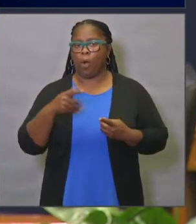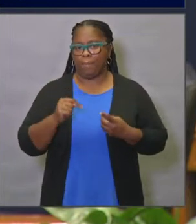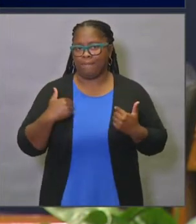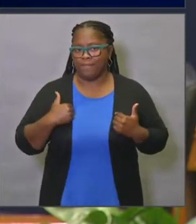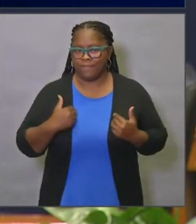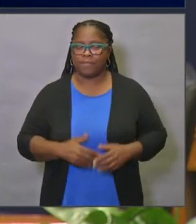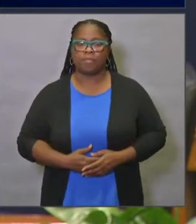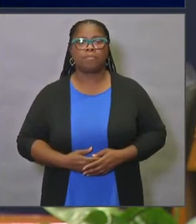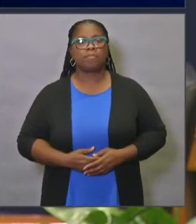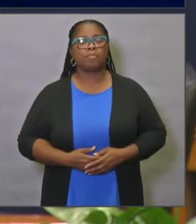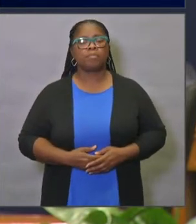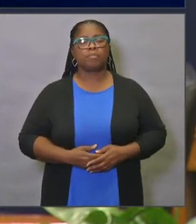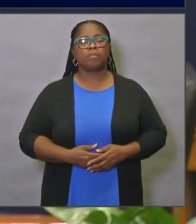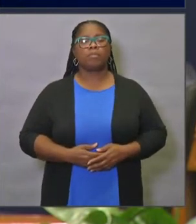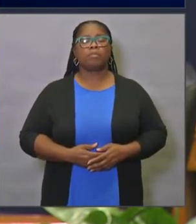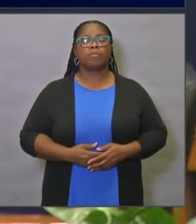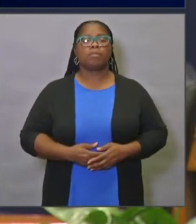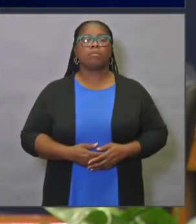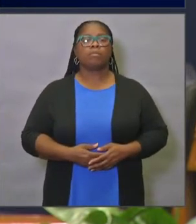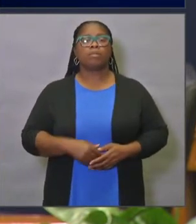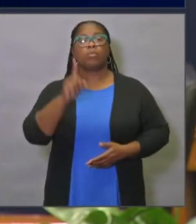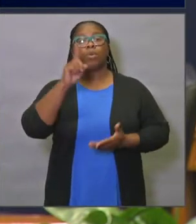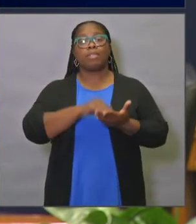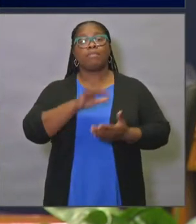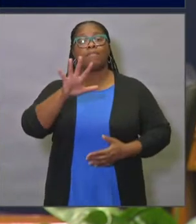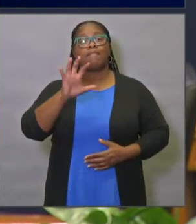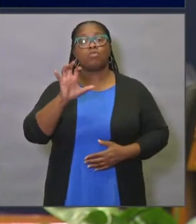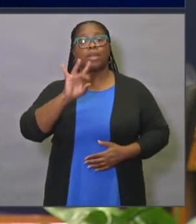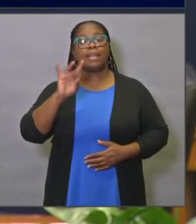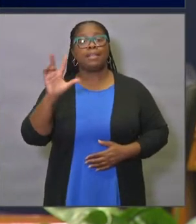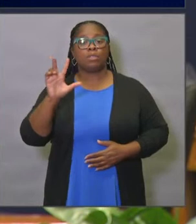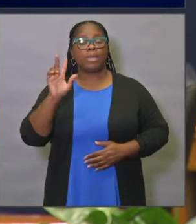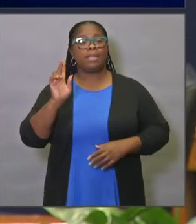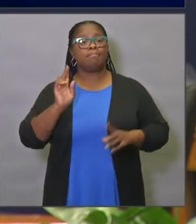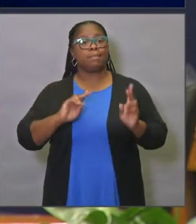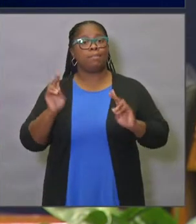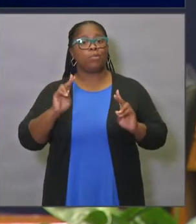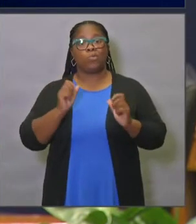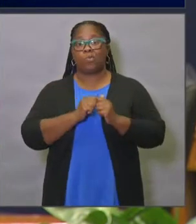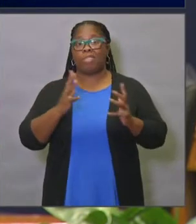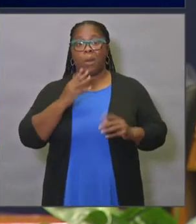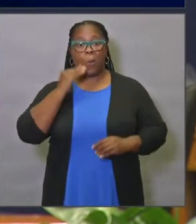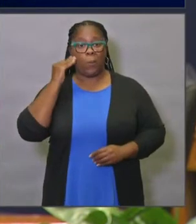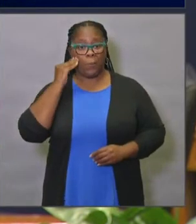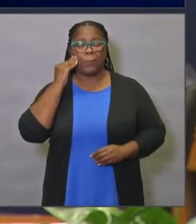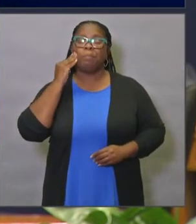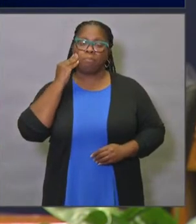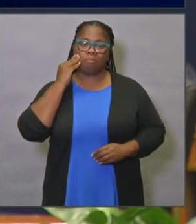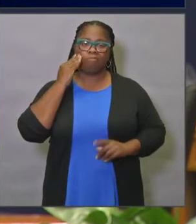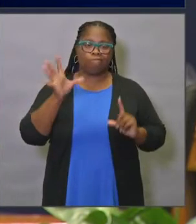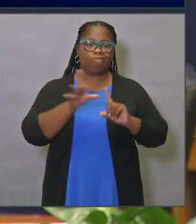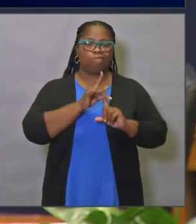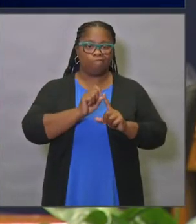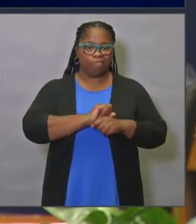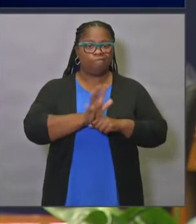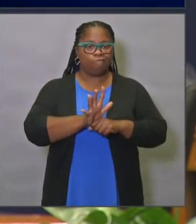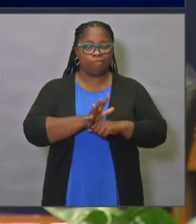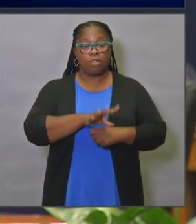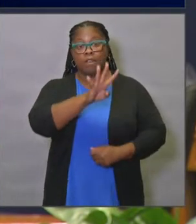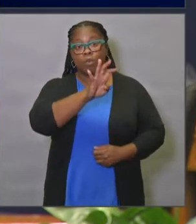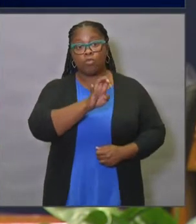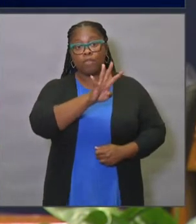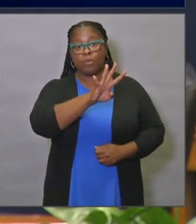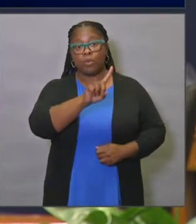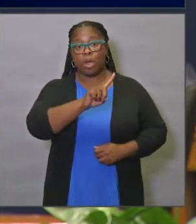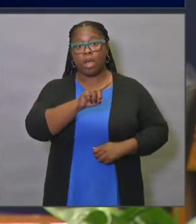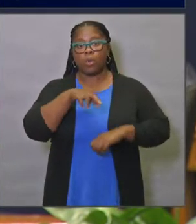reporting 1,583 confirmed cases among people experiencing homelessness. Among these cases, 441 were referred to isolation